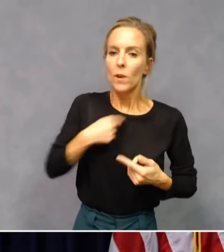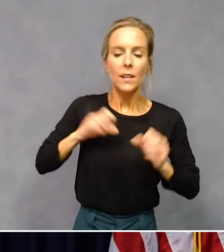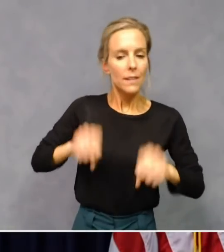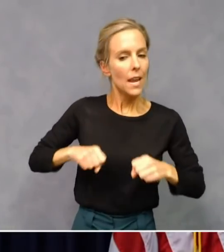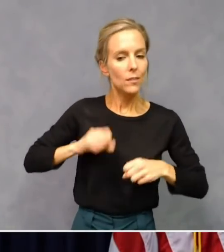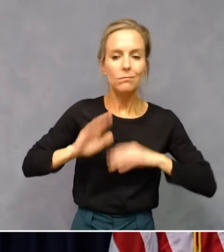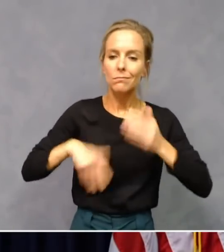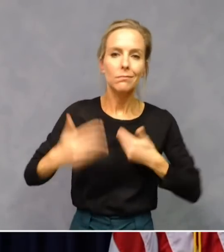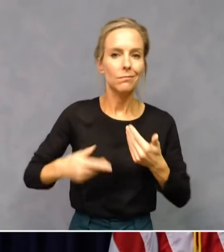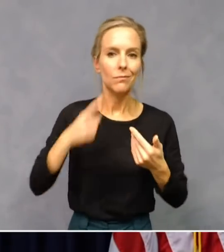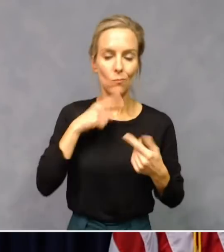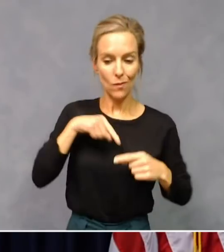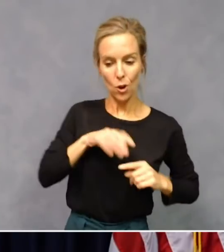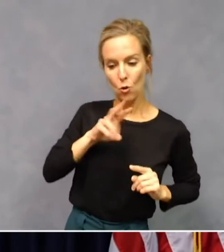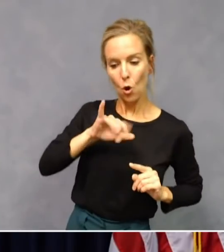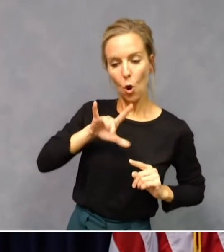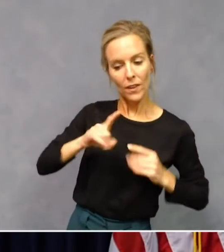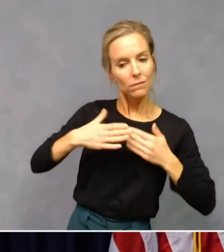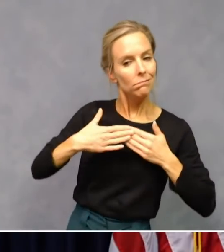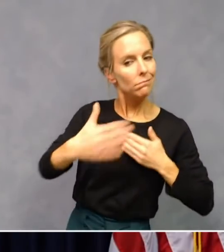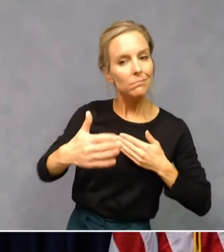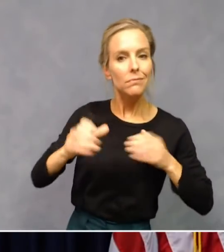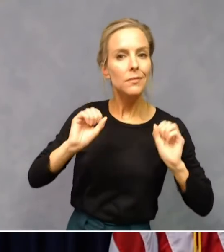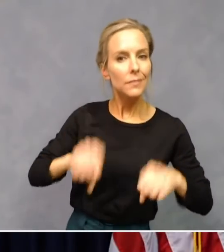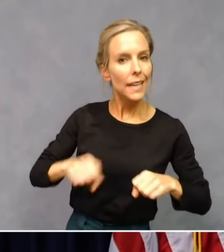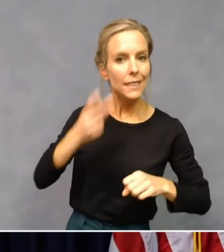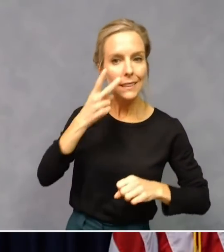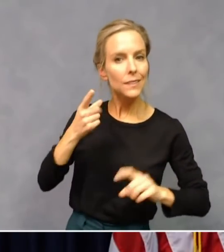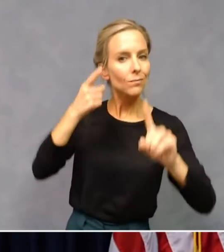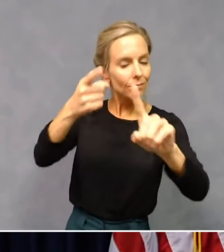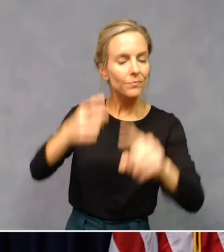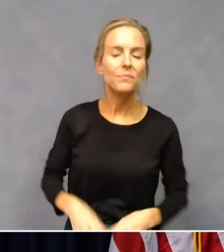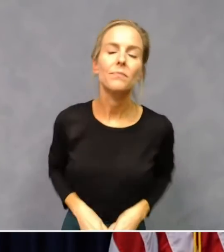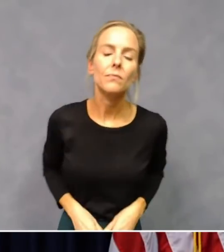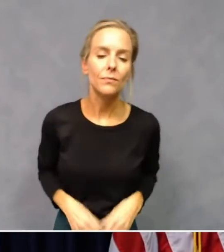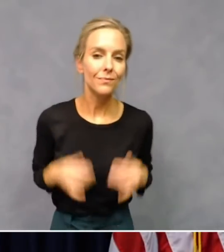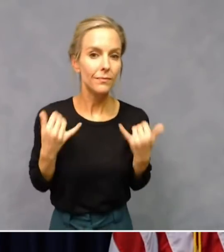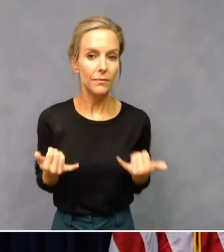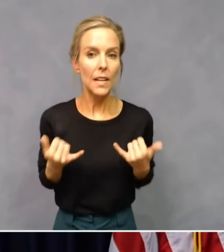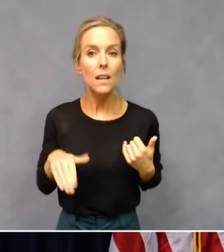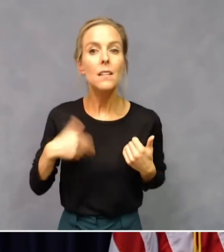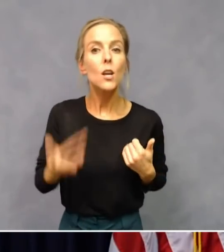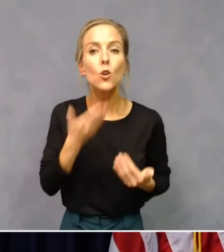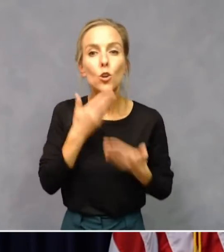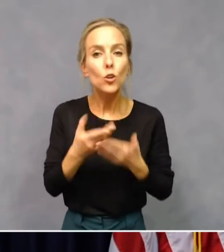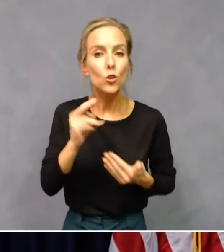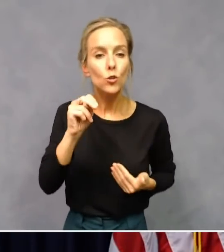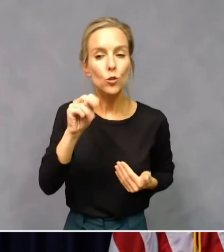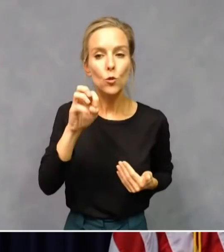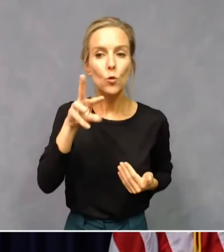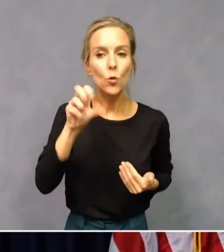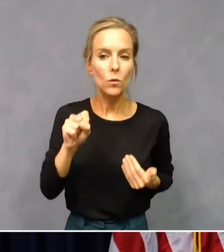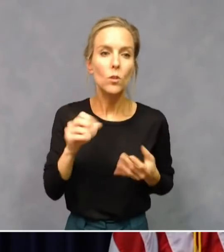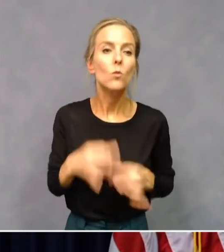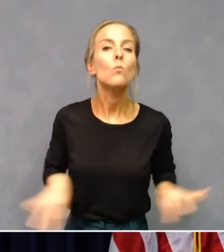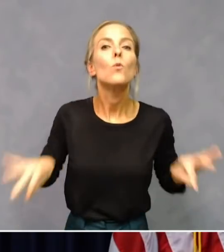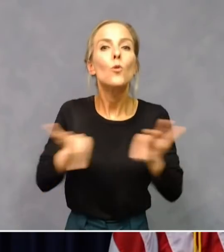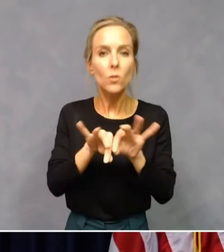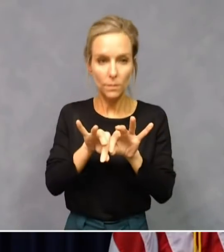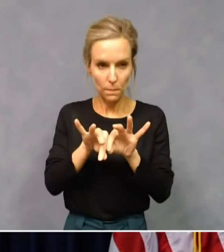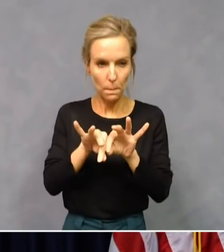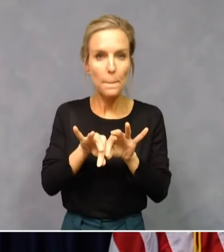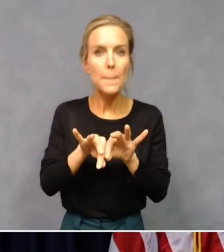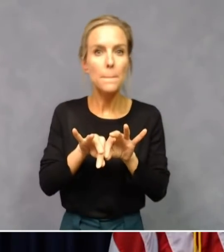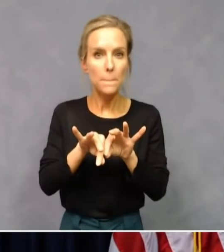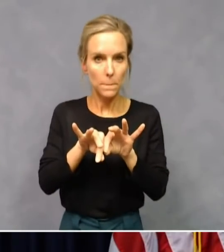COVID. All right. So the next piece of good news is a really important one, and it's going to help